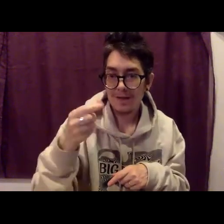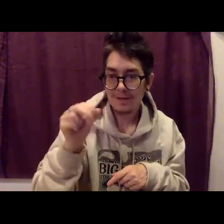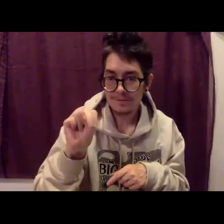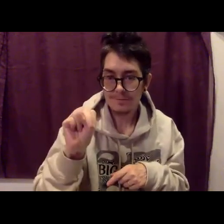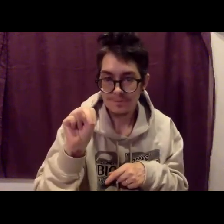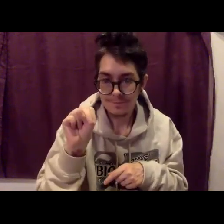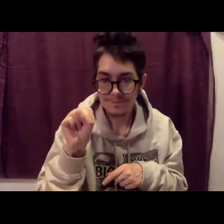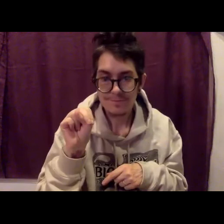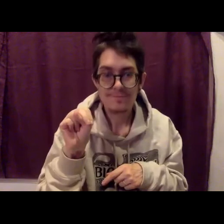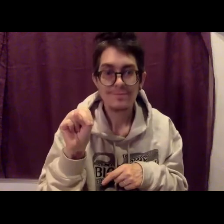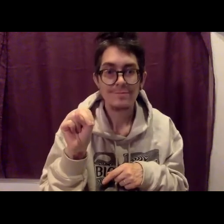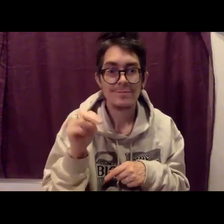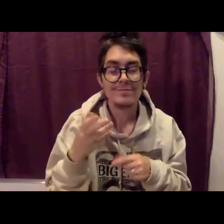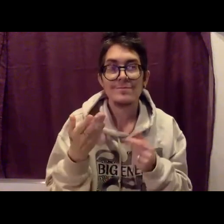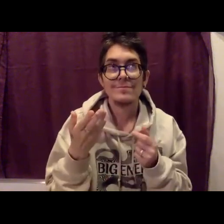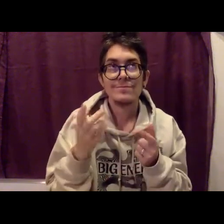from Portland, Oregon.